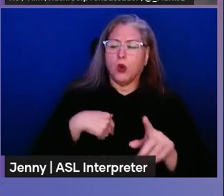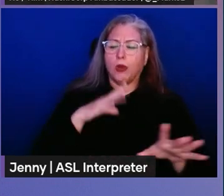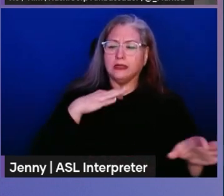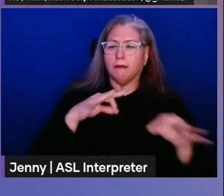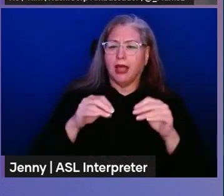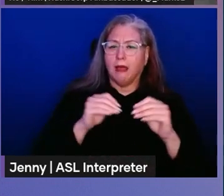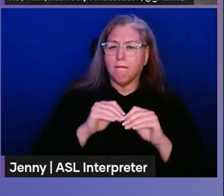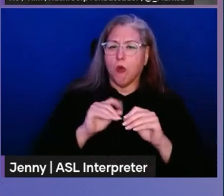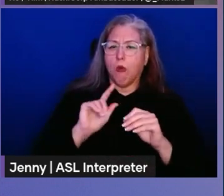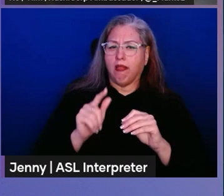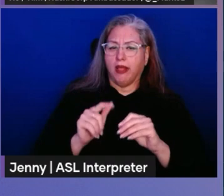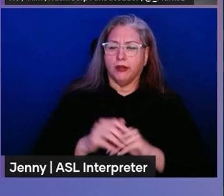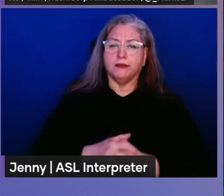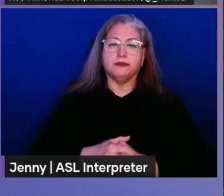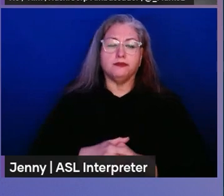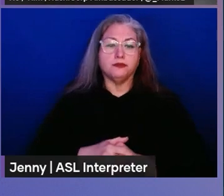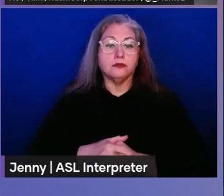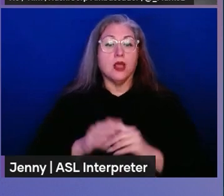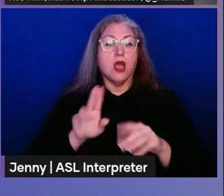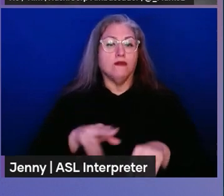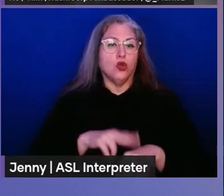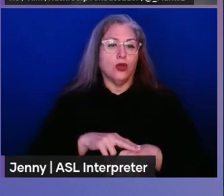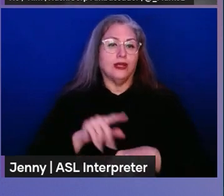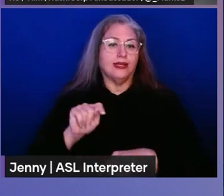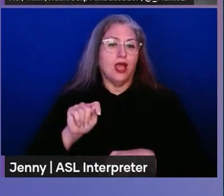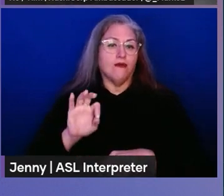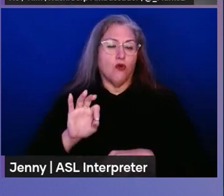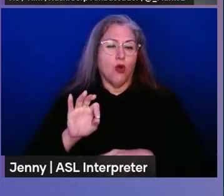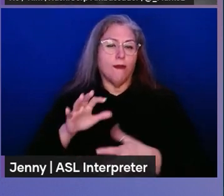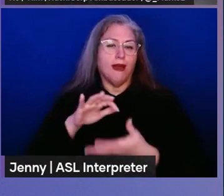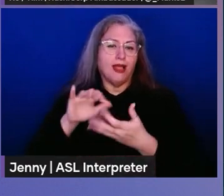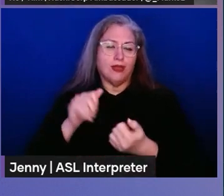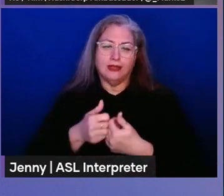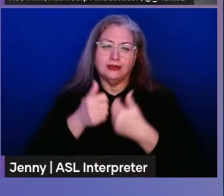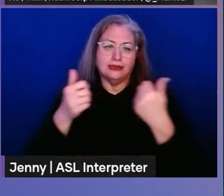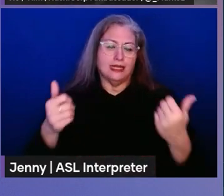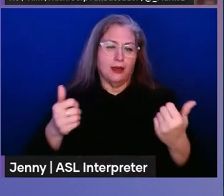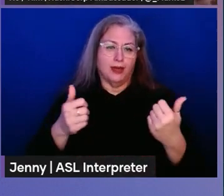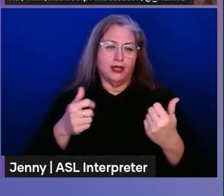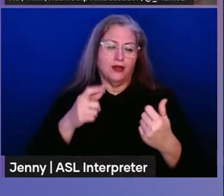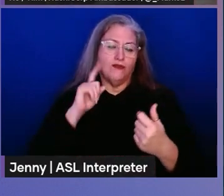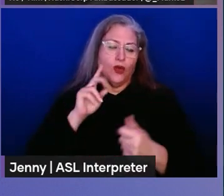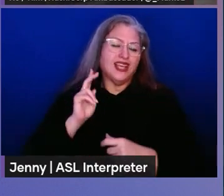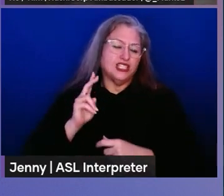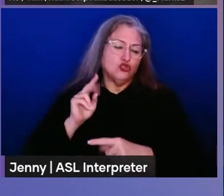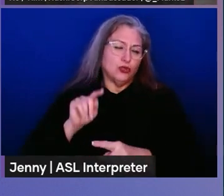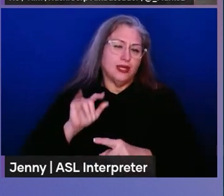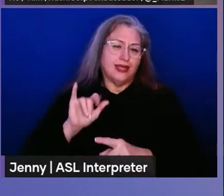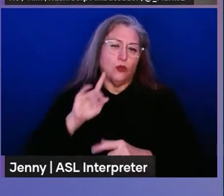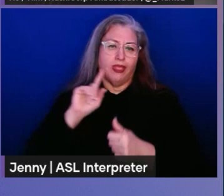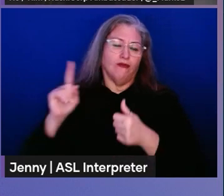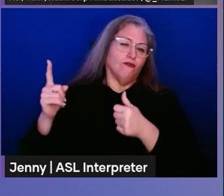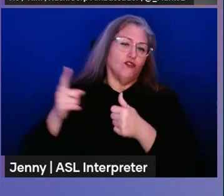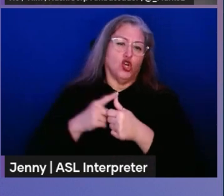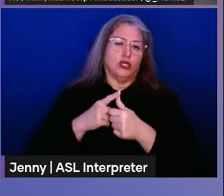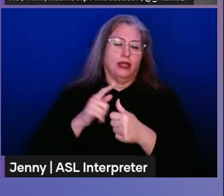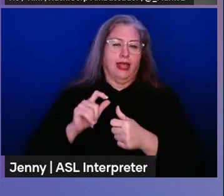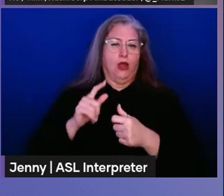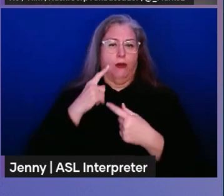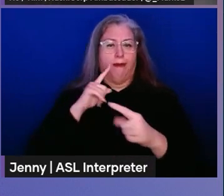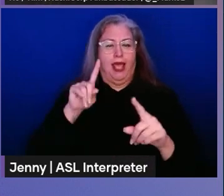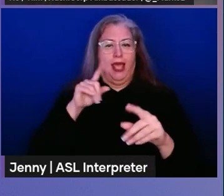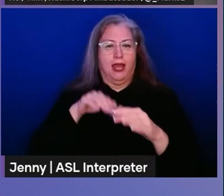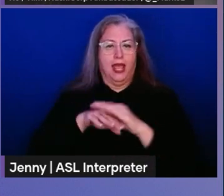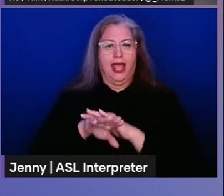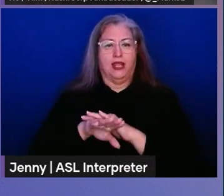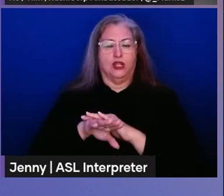along. And of course, Terraform Cloud is a separate product from historic reasons, where this was the first one that made it into the fully